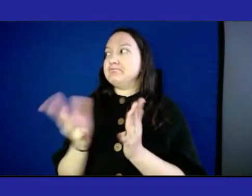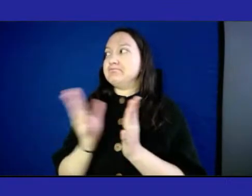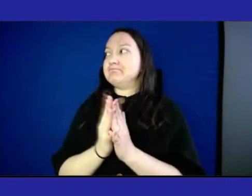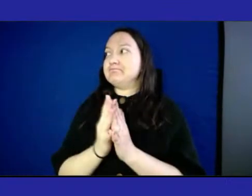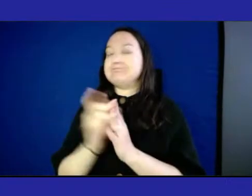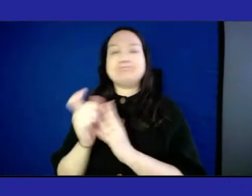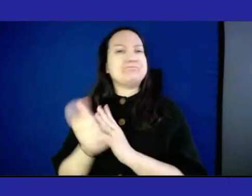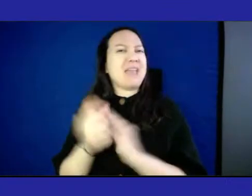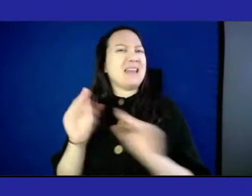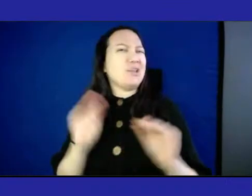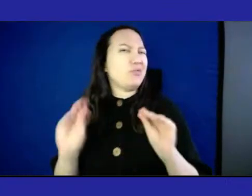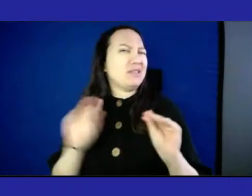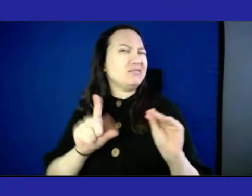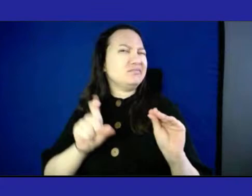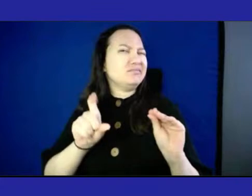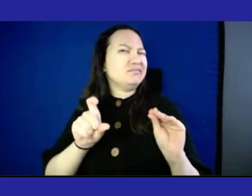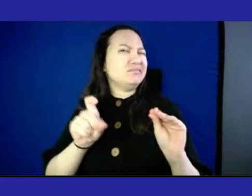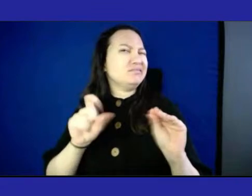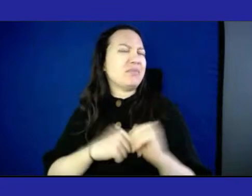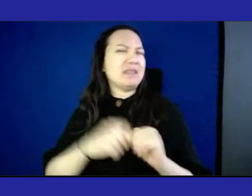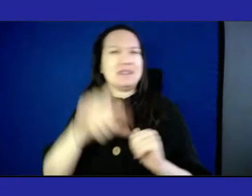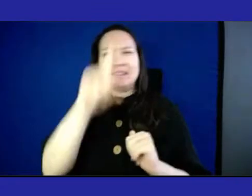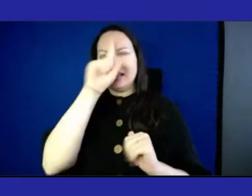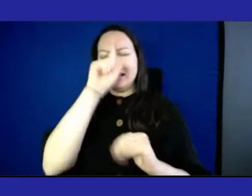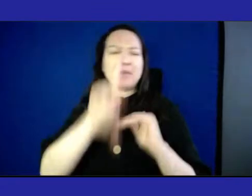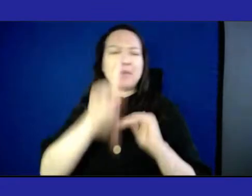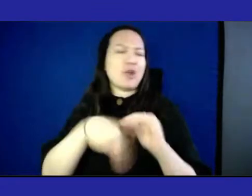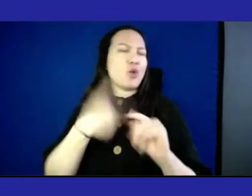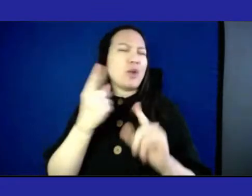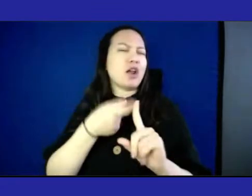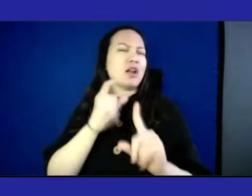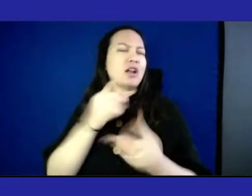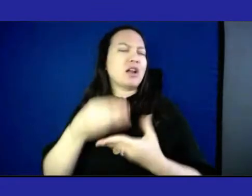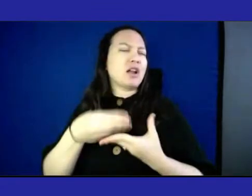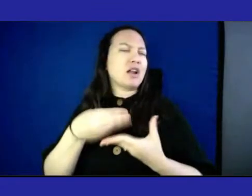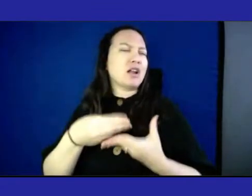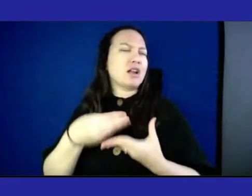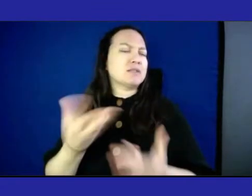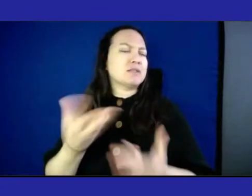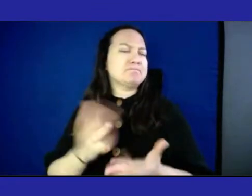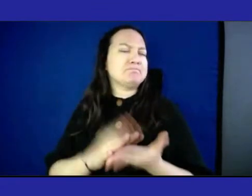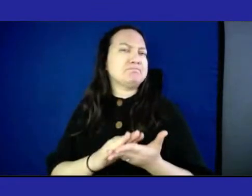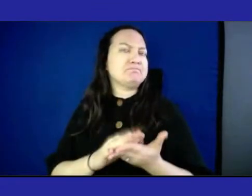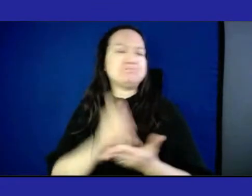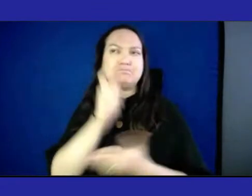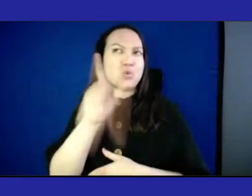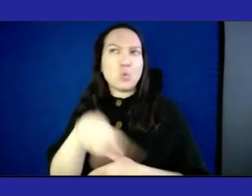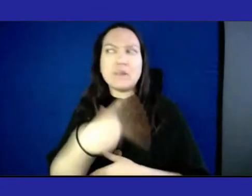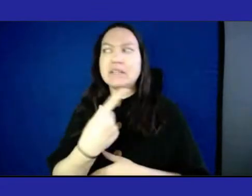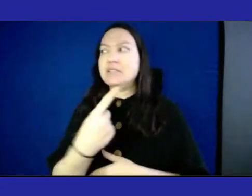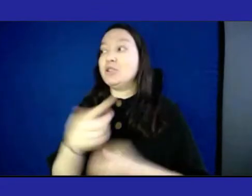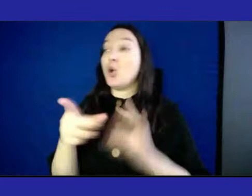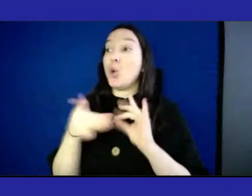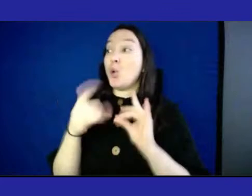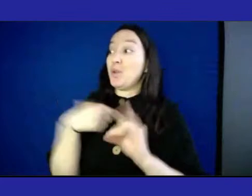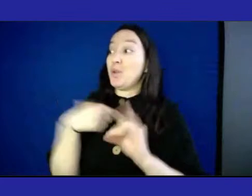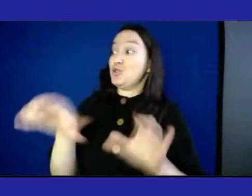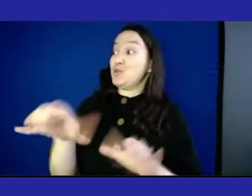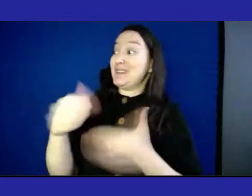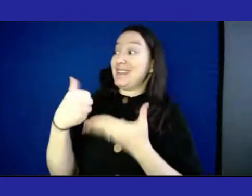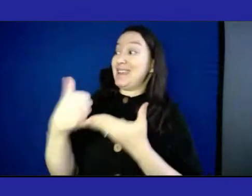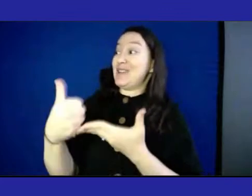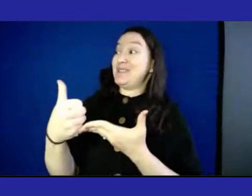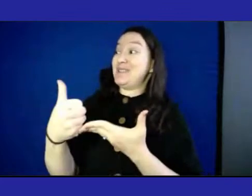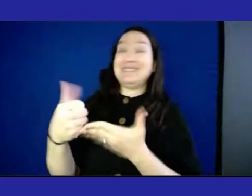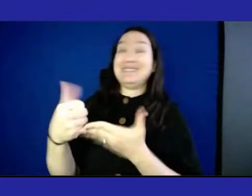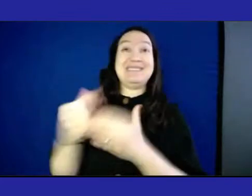movement on that, or I'm thinking about the sources of funding for this that go beyond just saying we do it to help